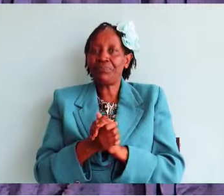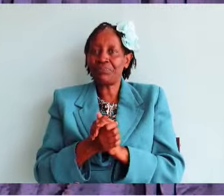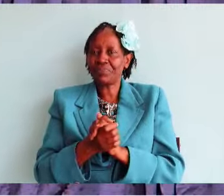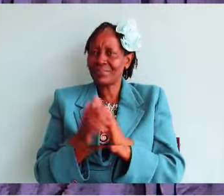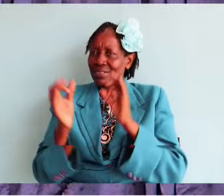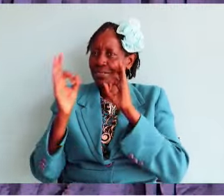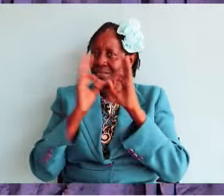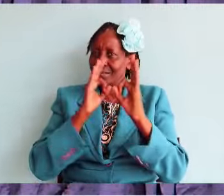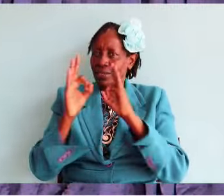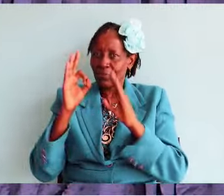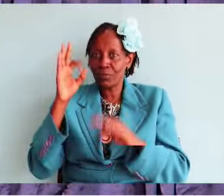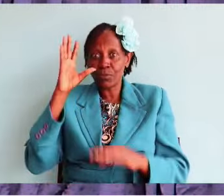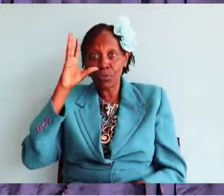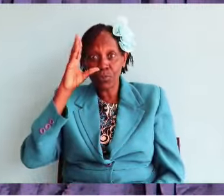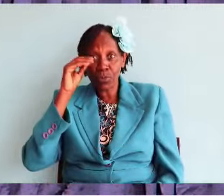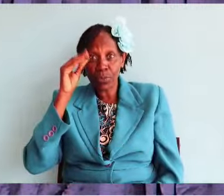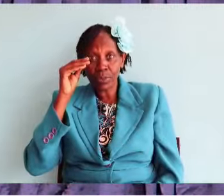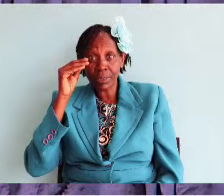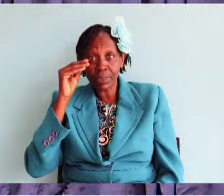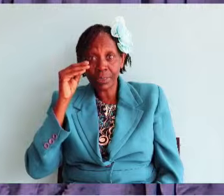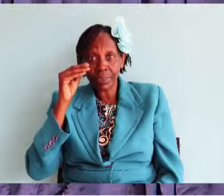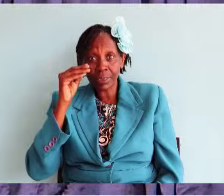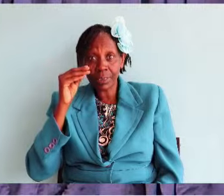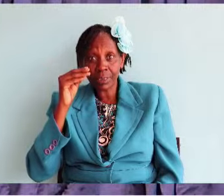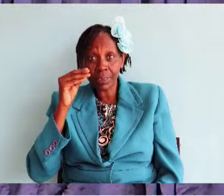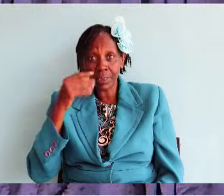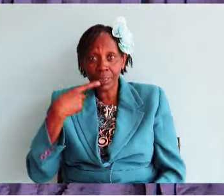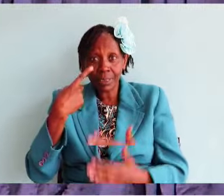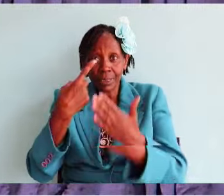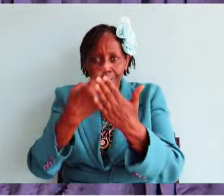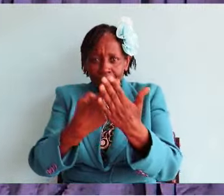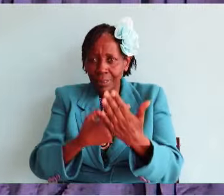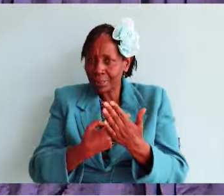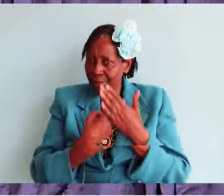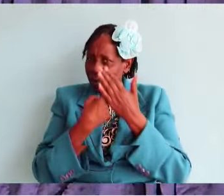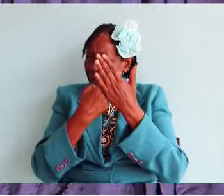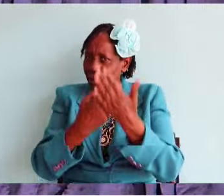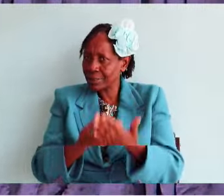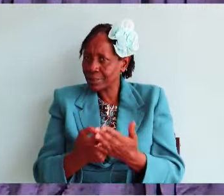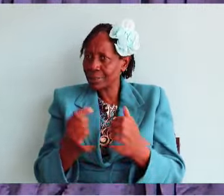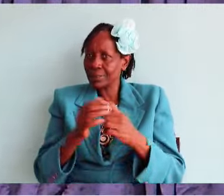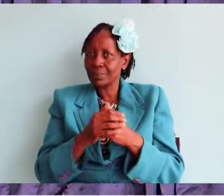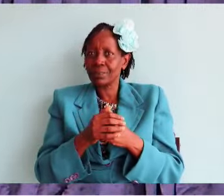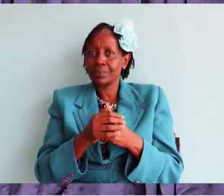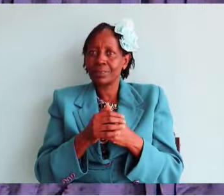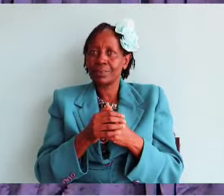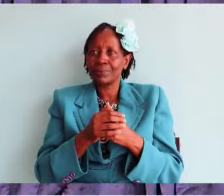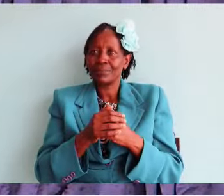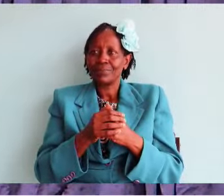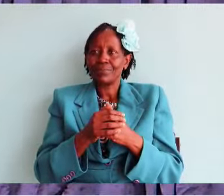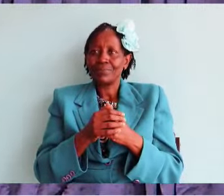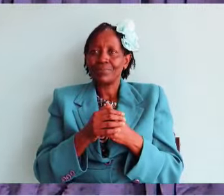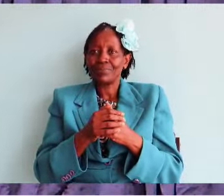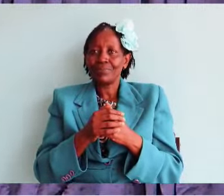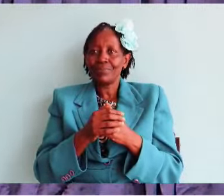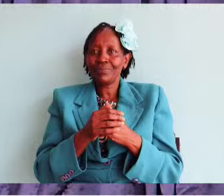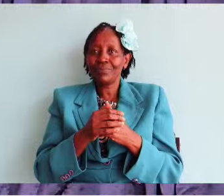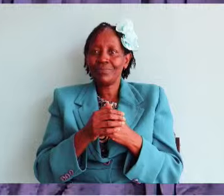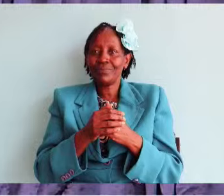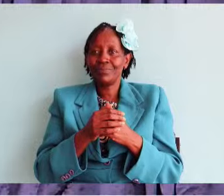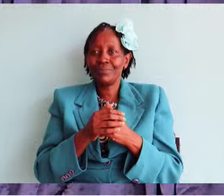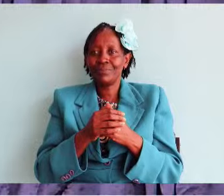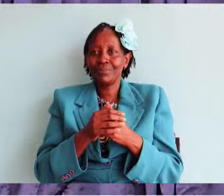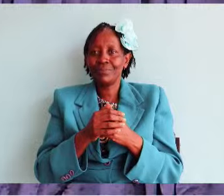say, let's negotiate whether we will cross this Red Sea? They will have still been there, even right now as we speak, right?